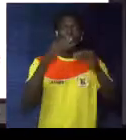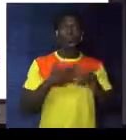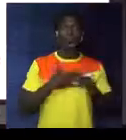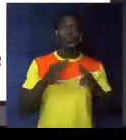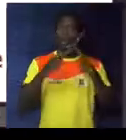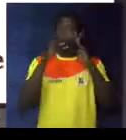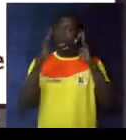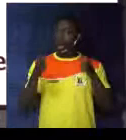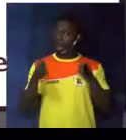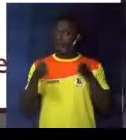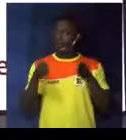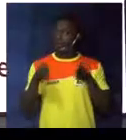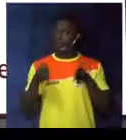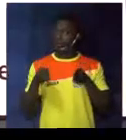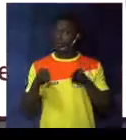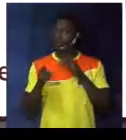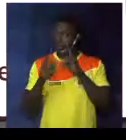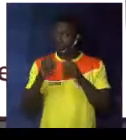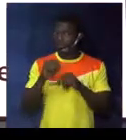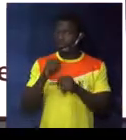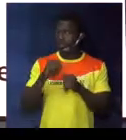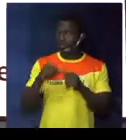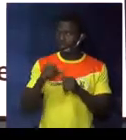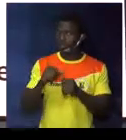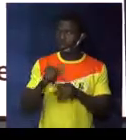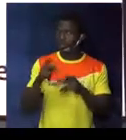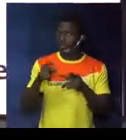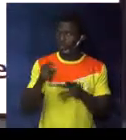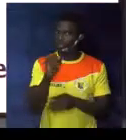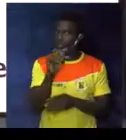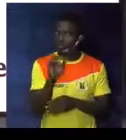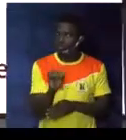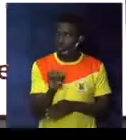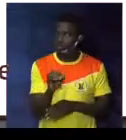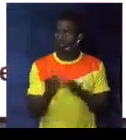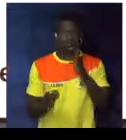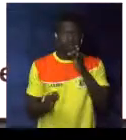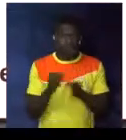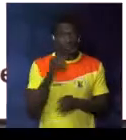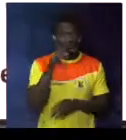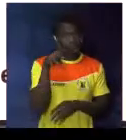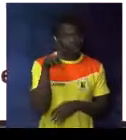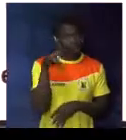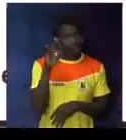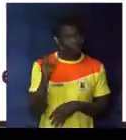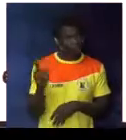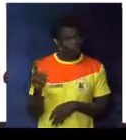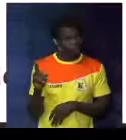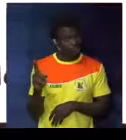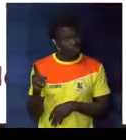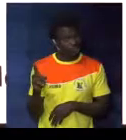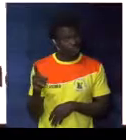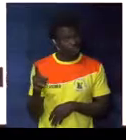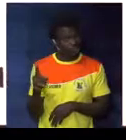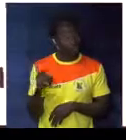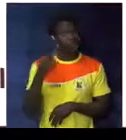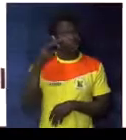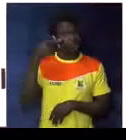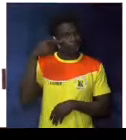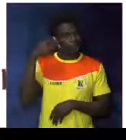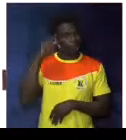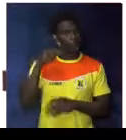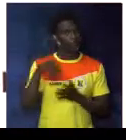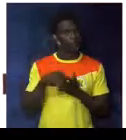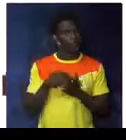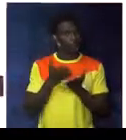shall build my house. It's talking about place. So if you chose where,